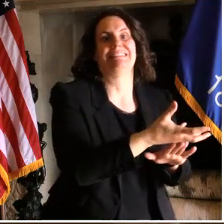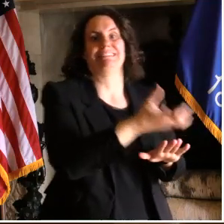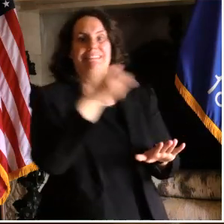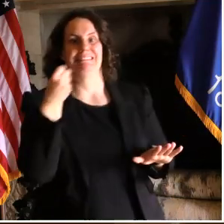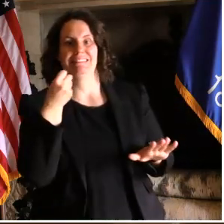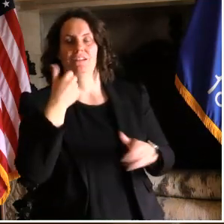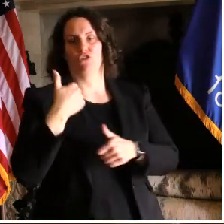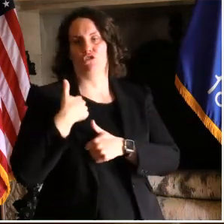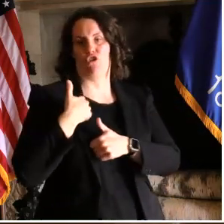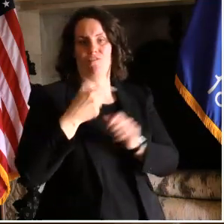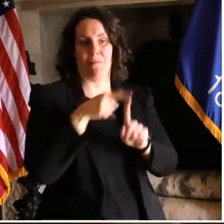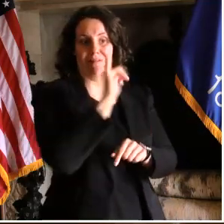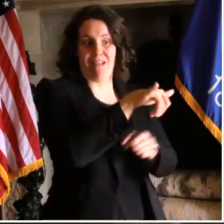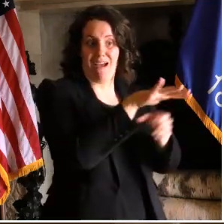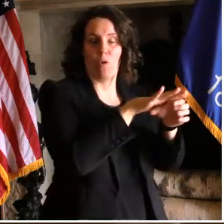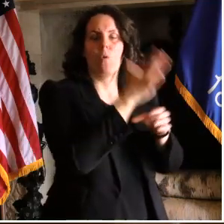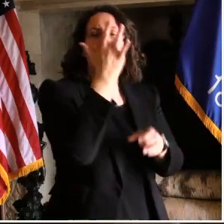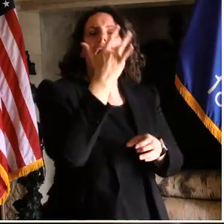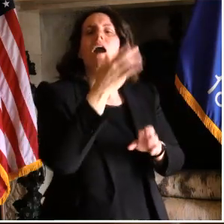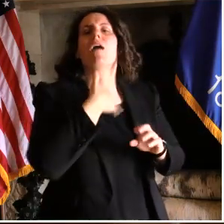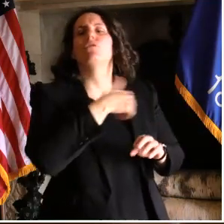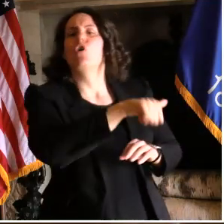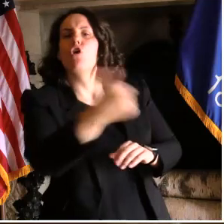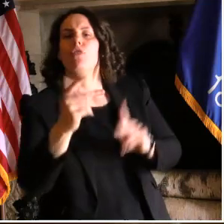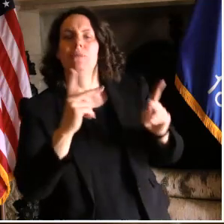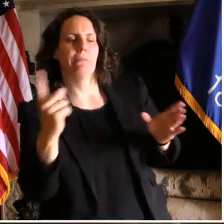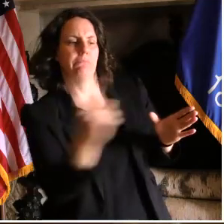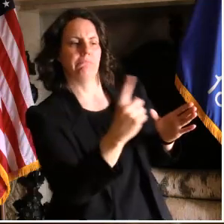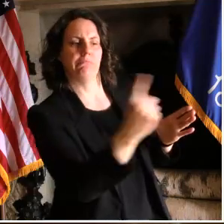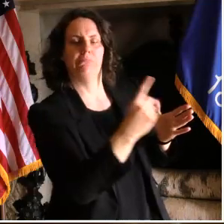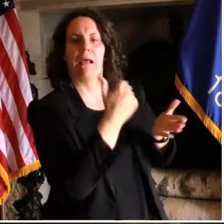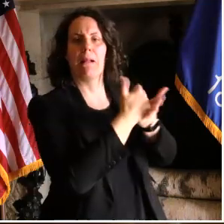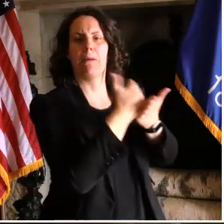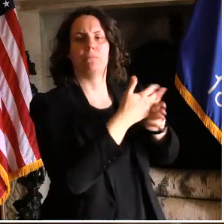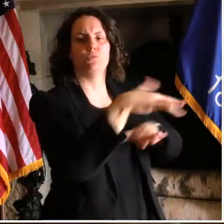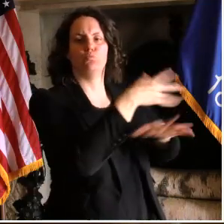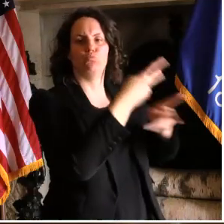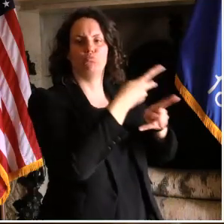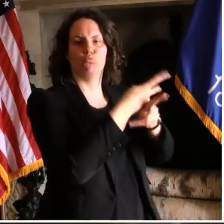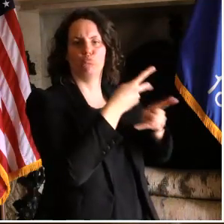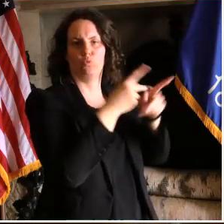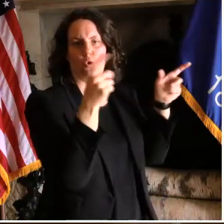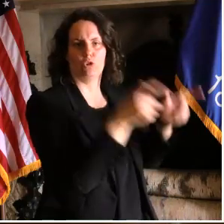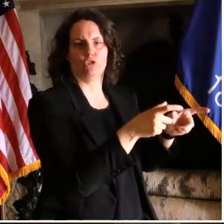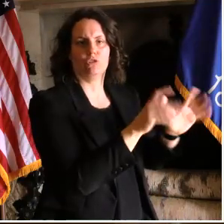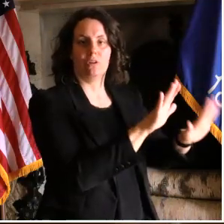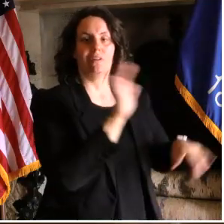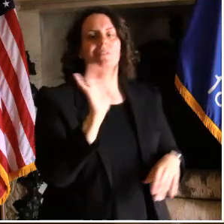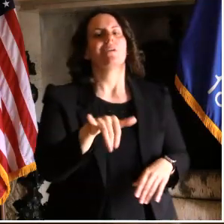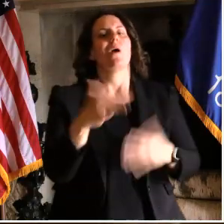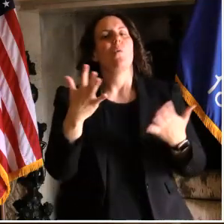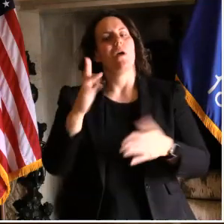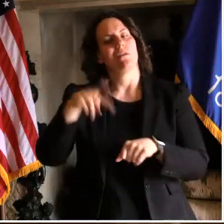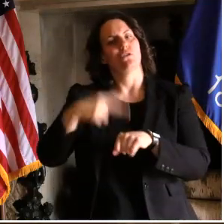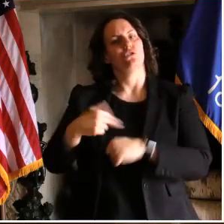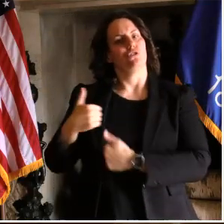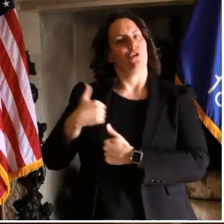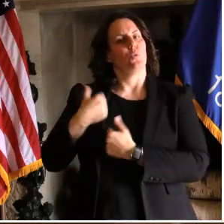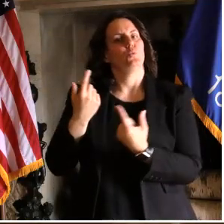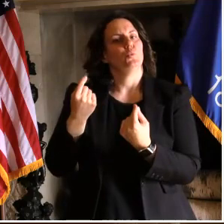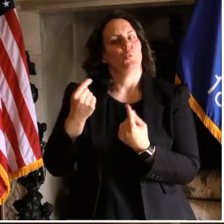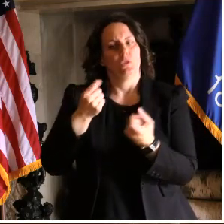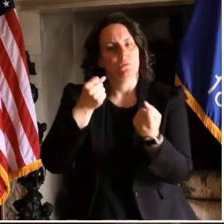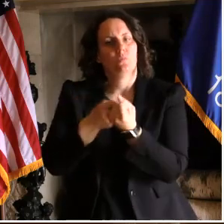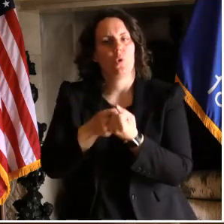great example of what we're designed to do as a National Guard in backing up the Department of Health Services in